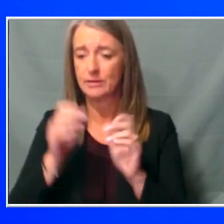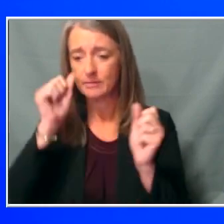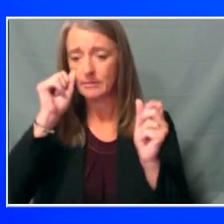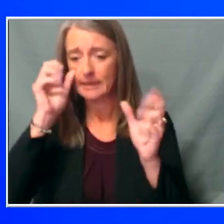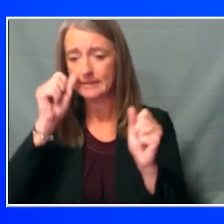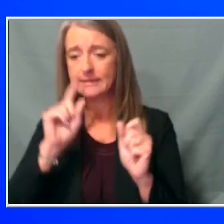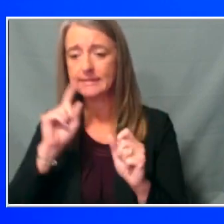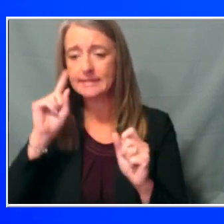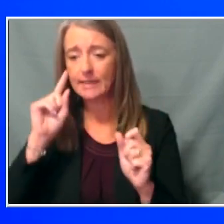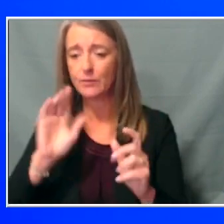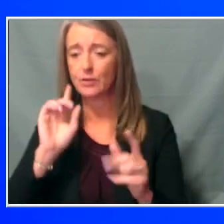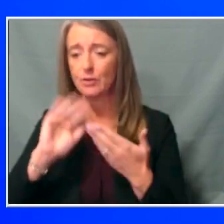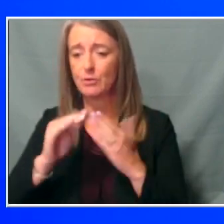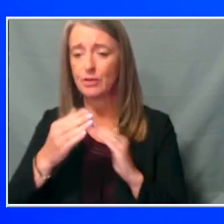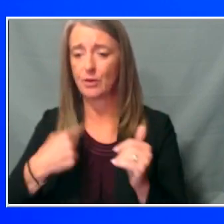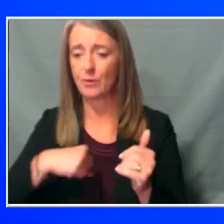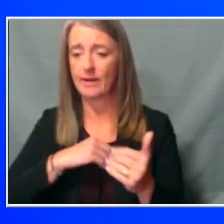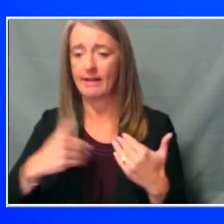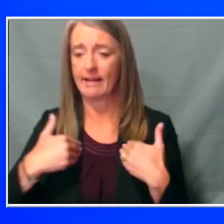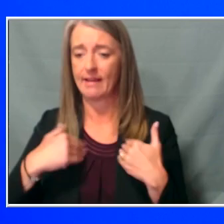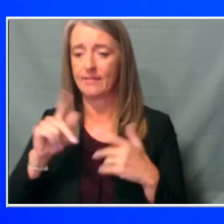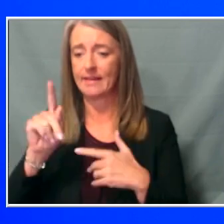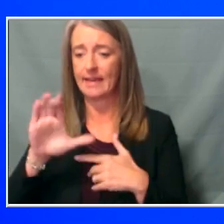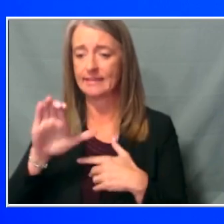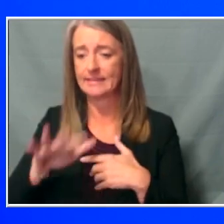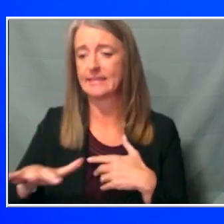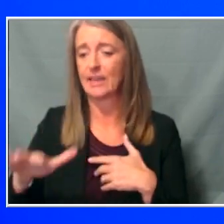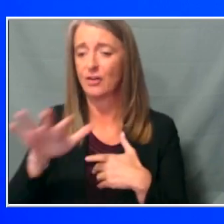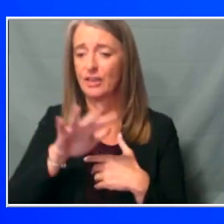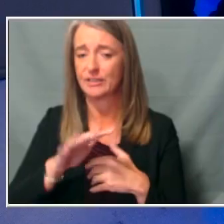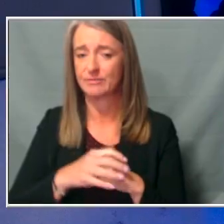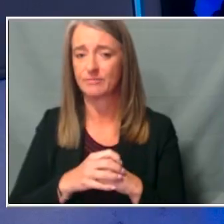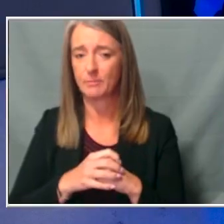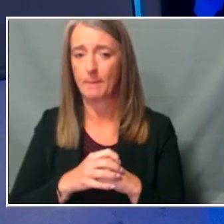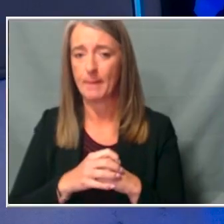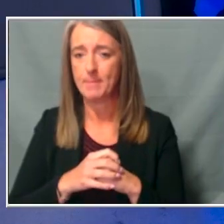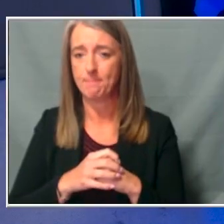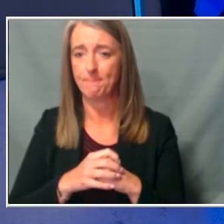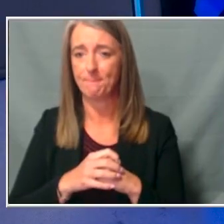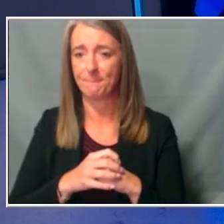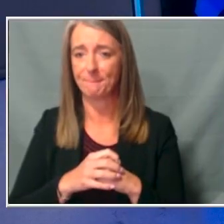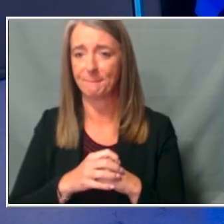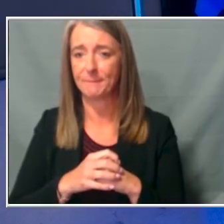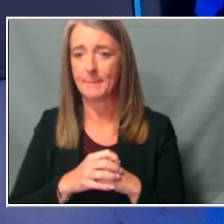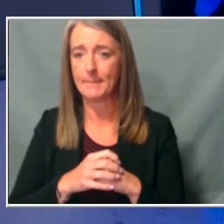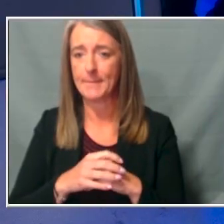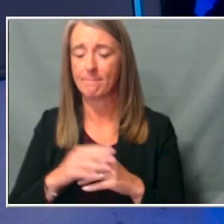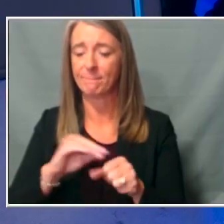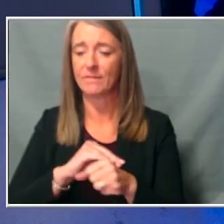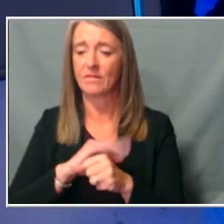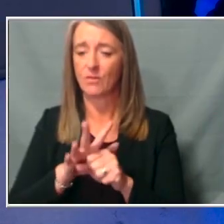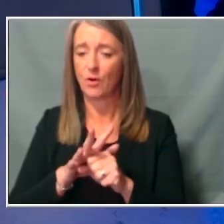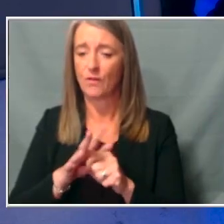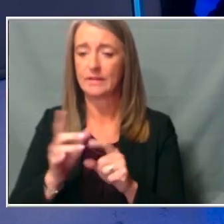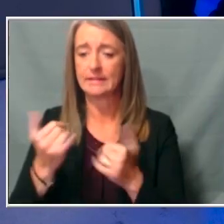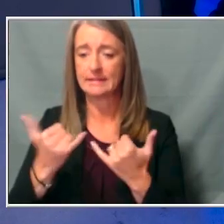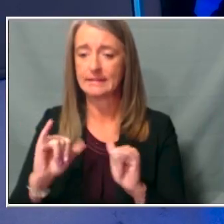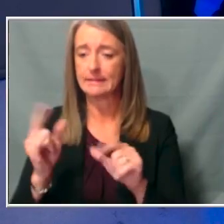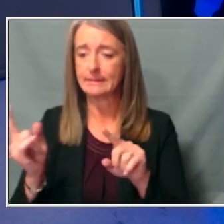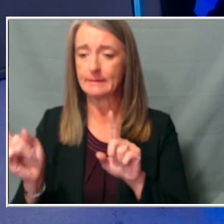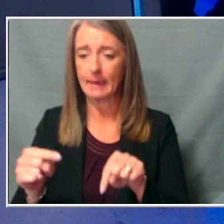community that we have here in the greater Kansas City area. And so, well, you didn't get a hideaway when COVID came. You had to be here. Right. You had to be out in the